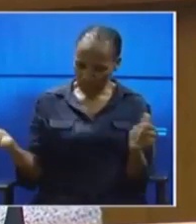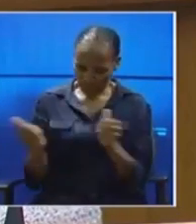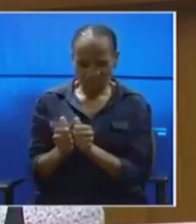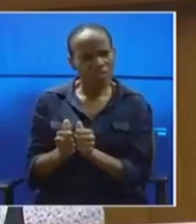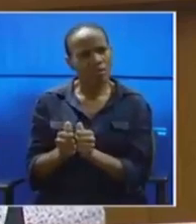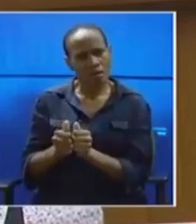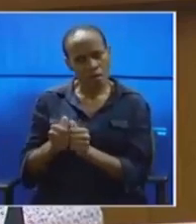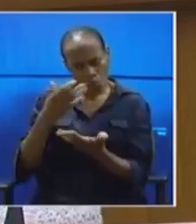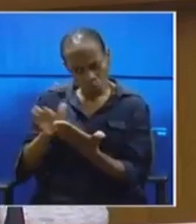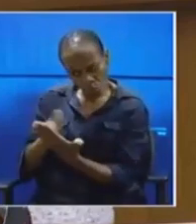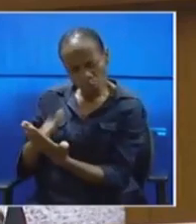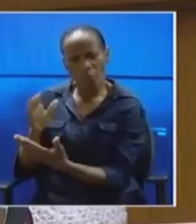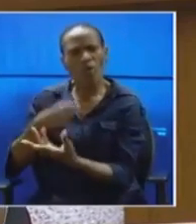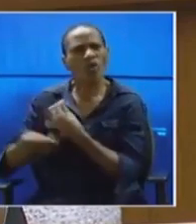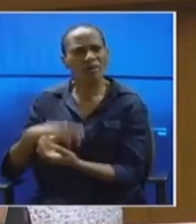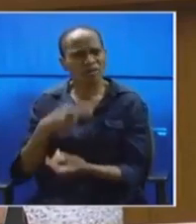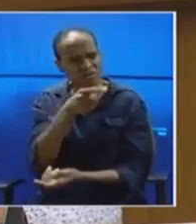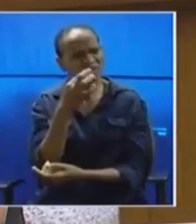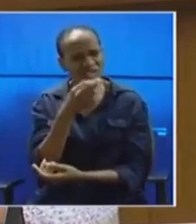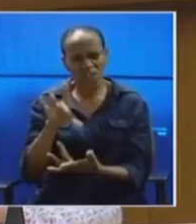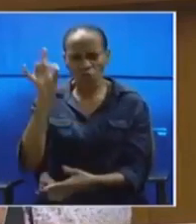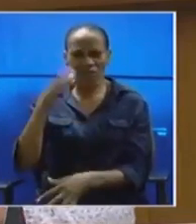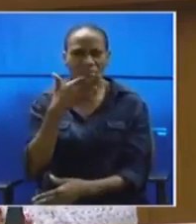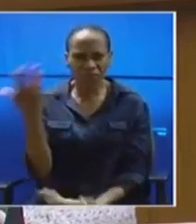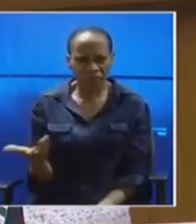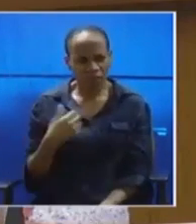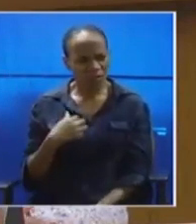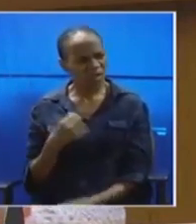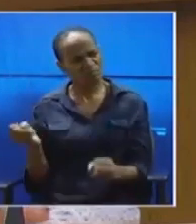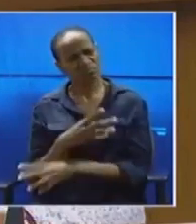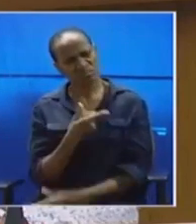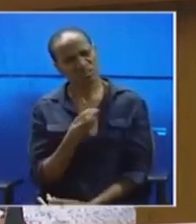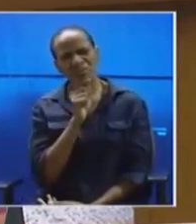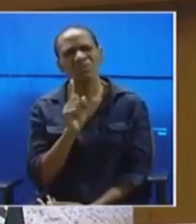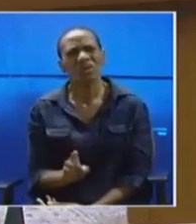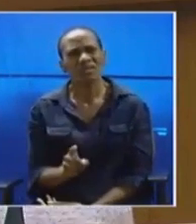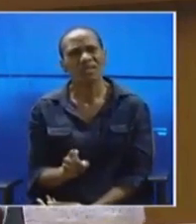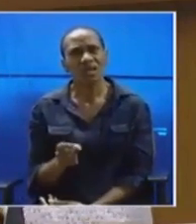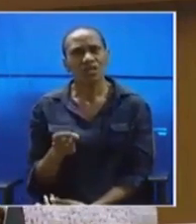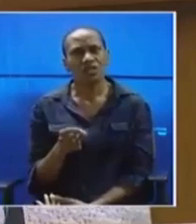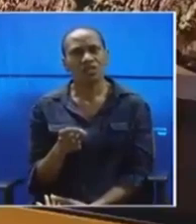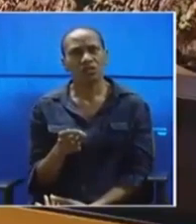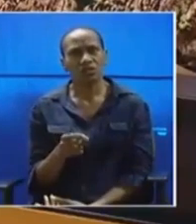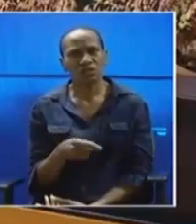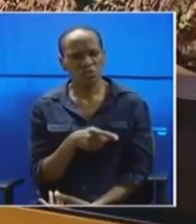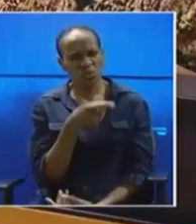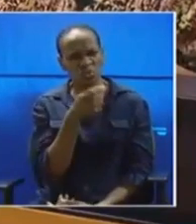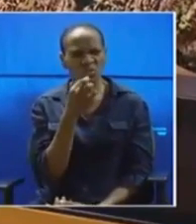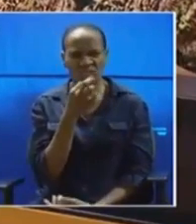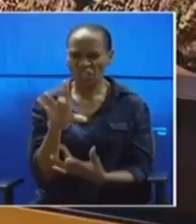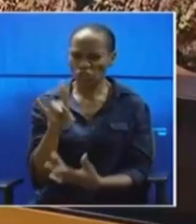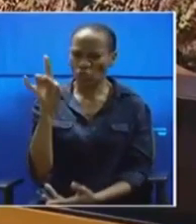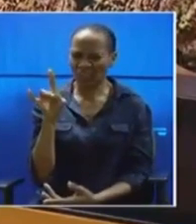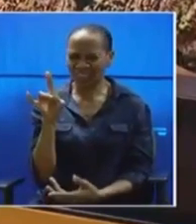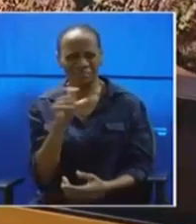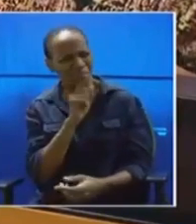choice. I find it odd that you conveyed the need to fight corruption as a difficult choice that you had